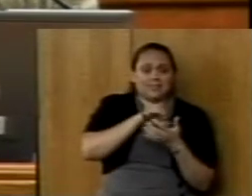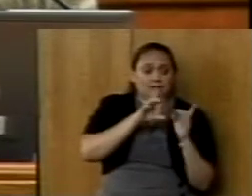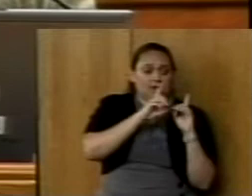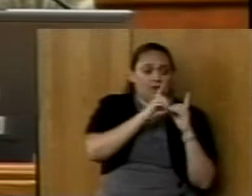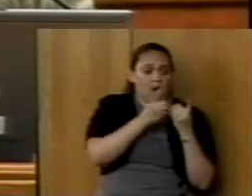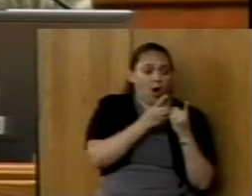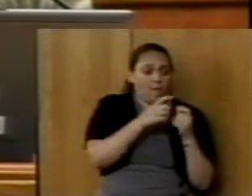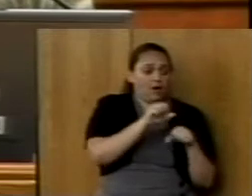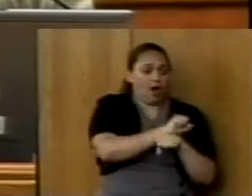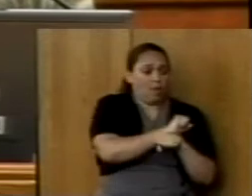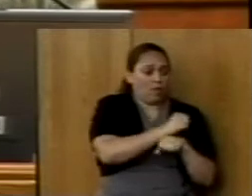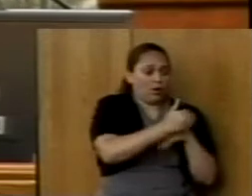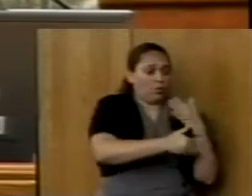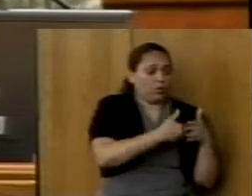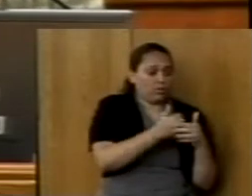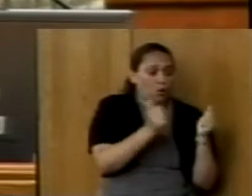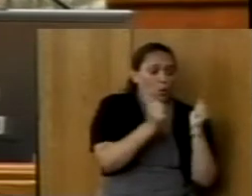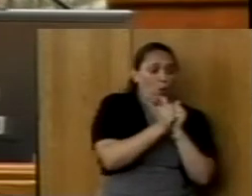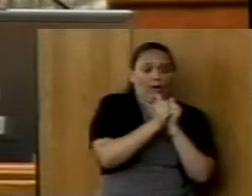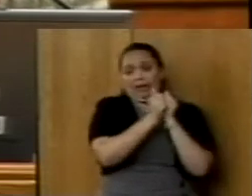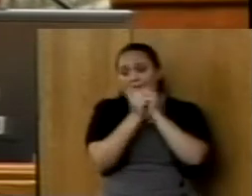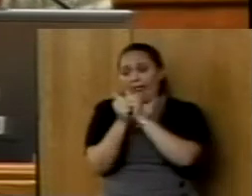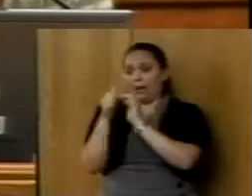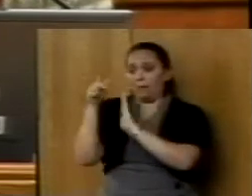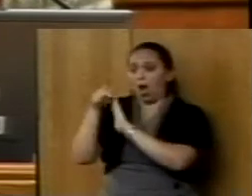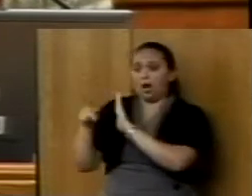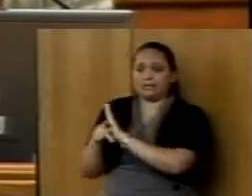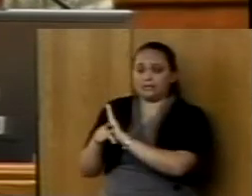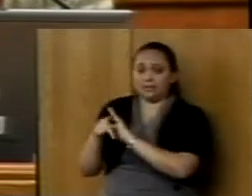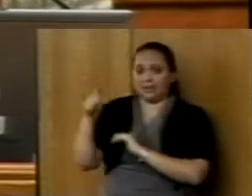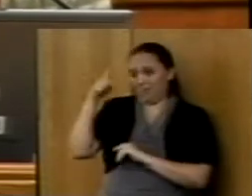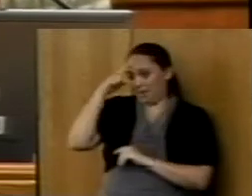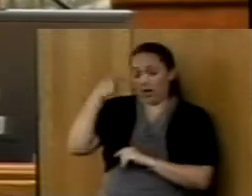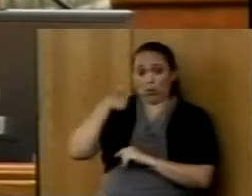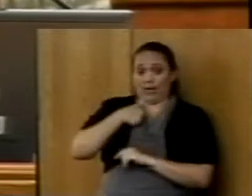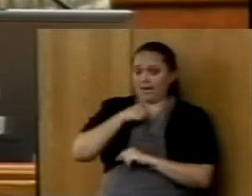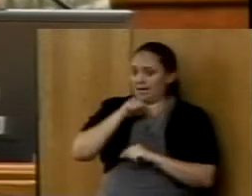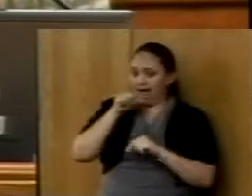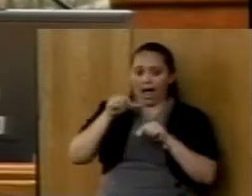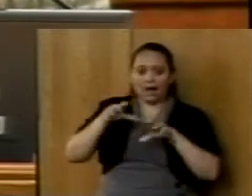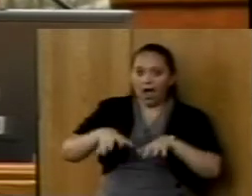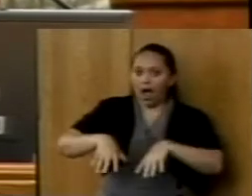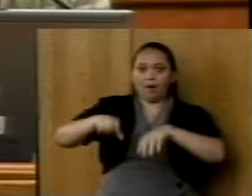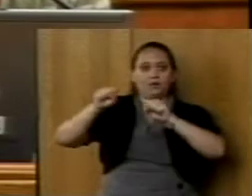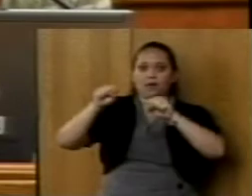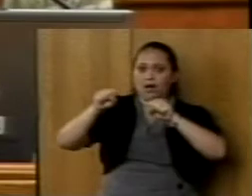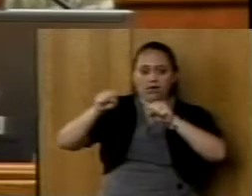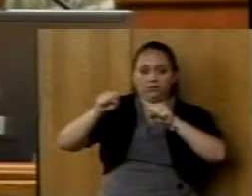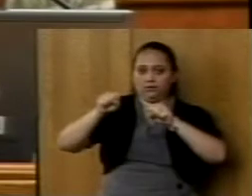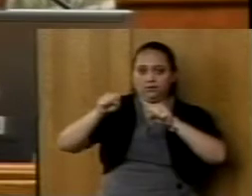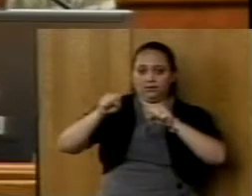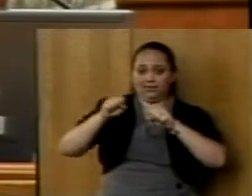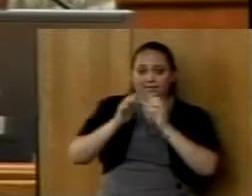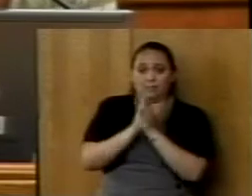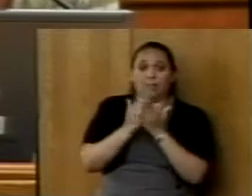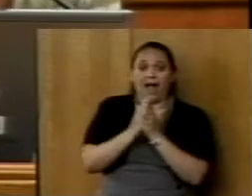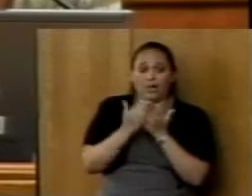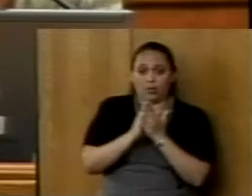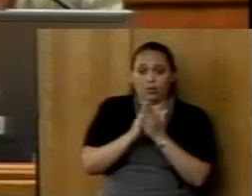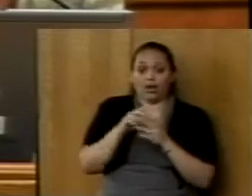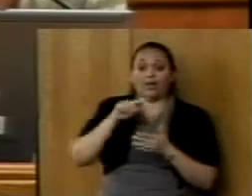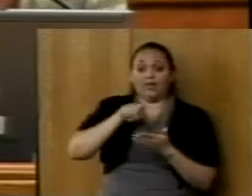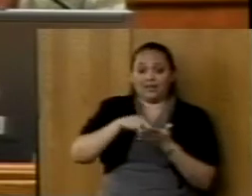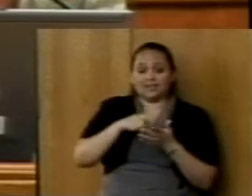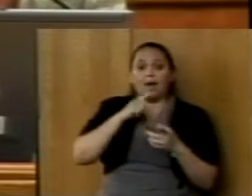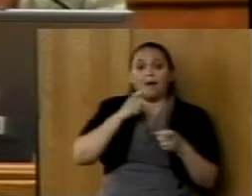department operating procedure with policies, because we do not adopt this manual guideline. This is an administrative